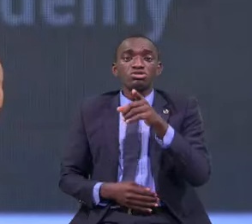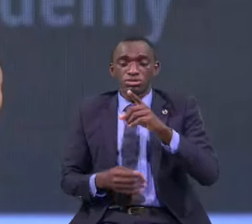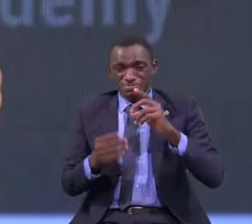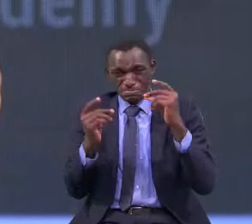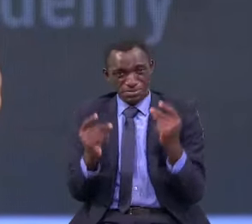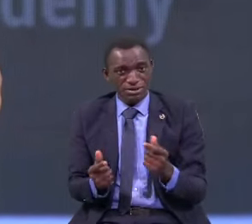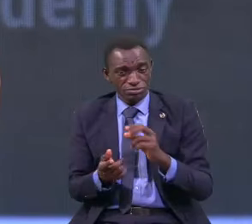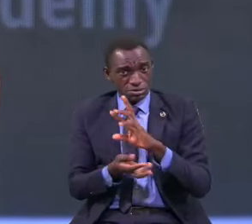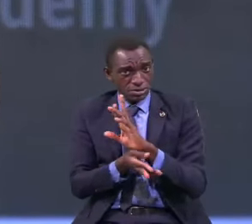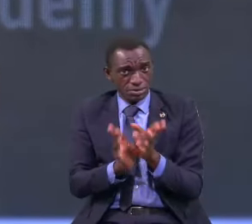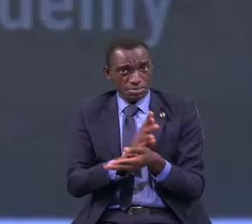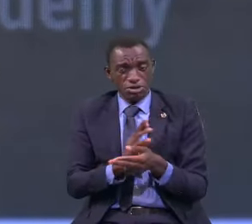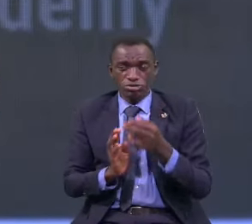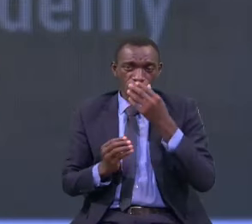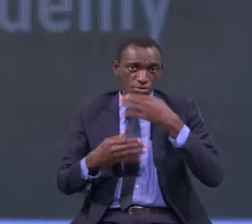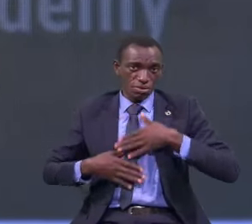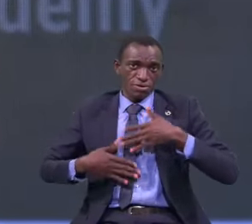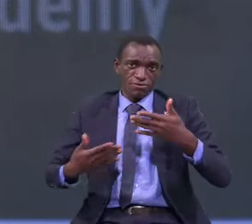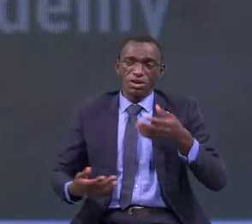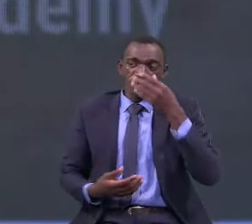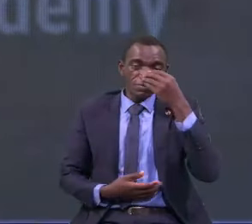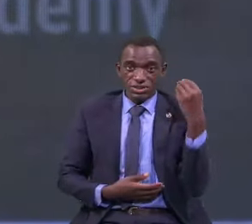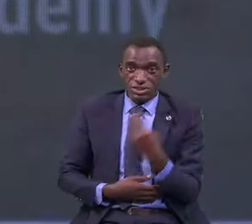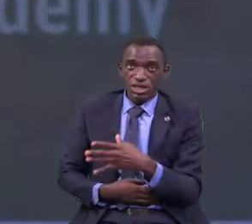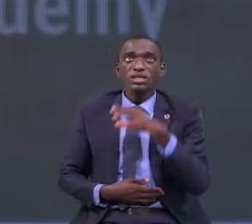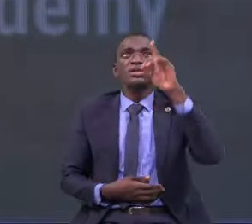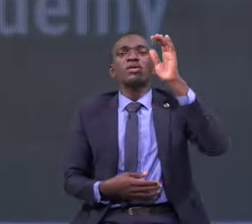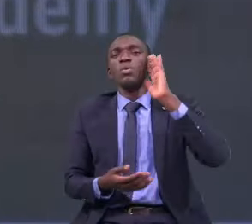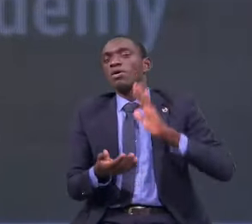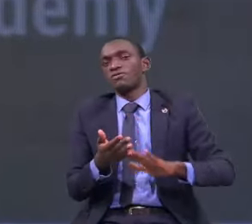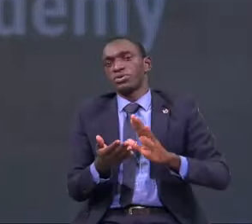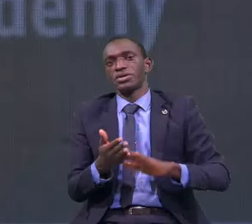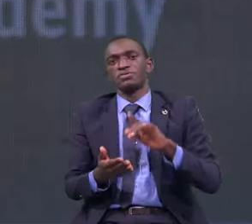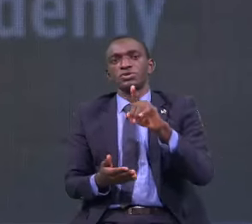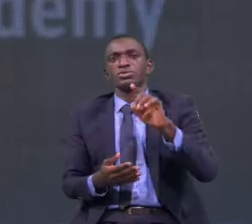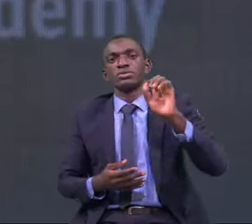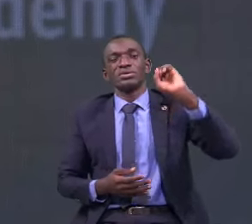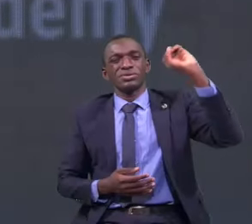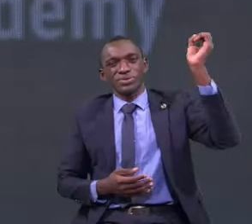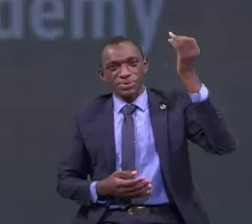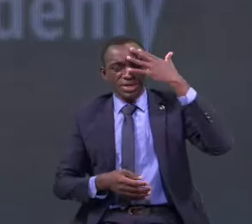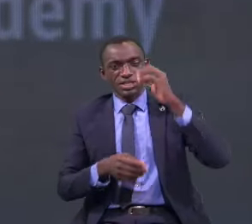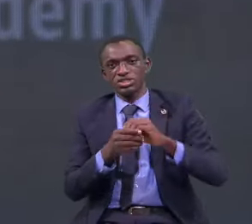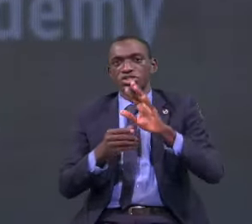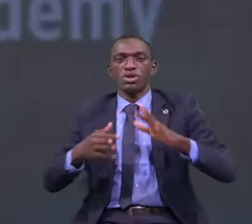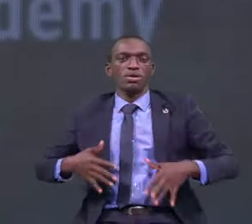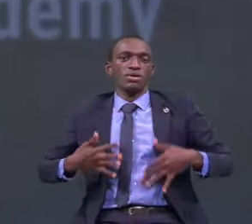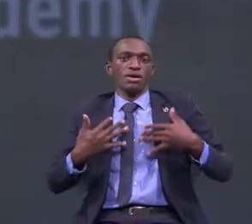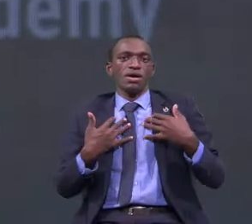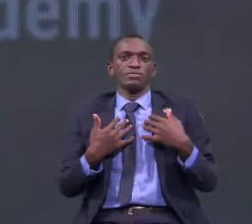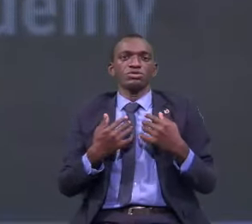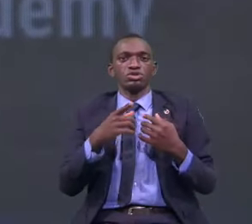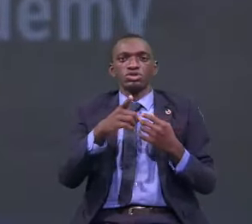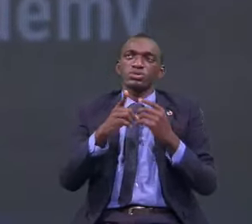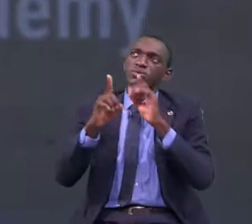vous confessez et abandonnez cela, il vous pardonnera. Grace in your life. La grâce dans votre vie. Tell the Lord, by grace